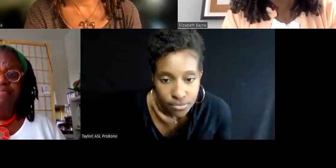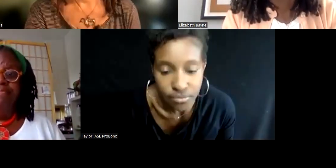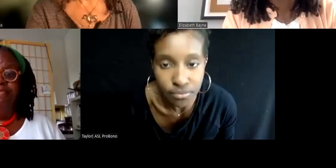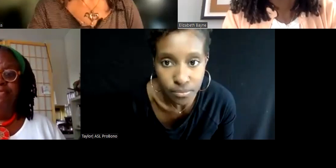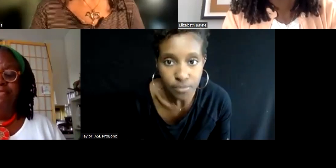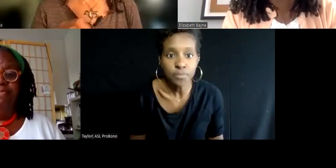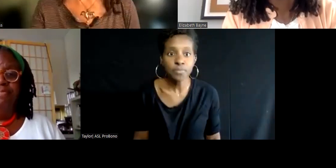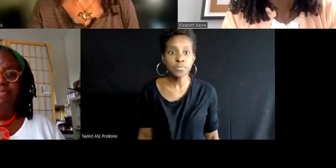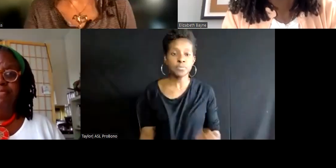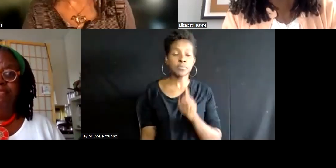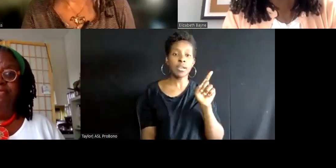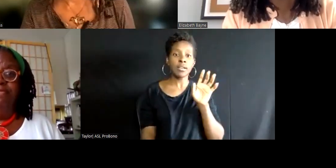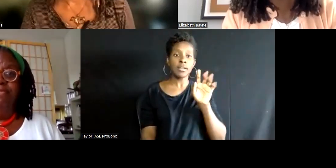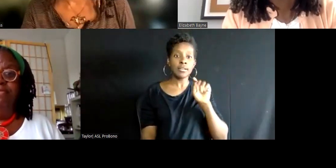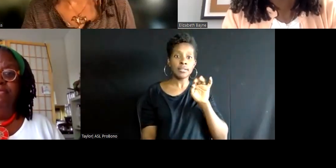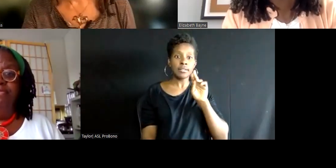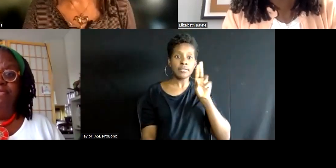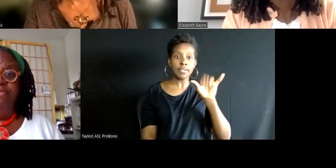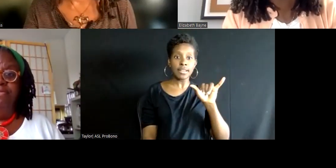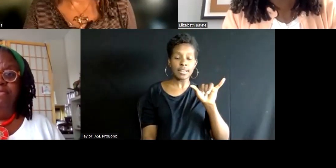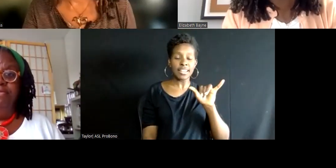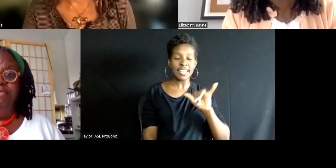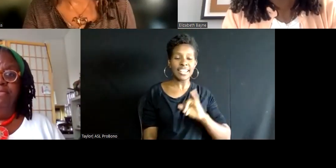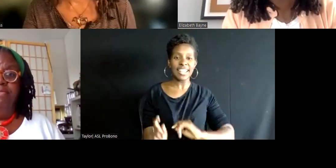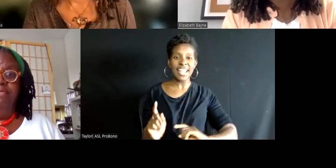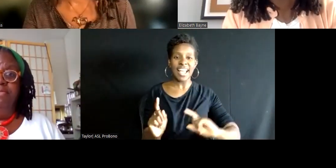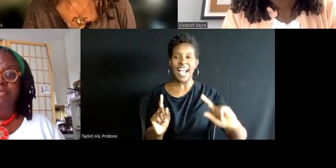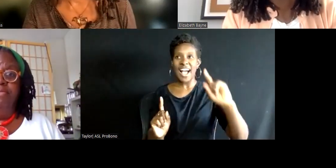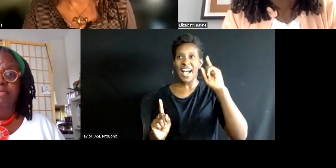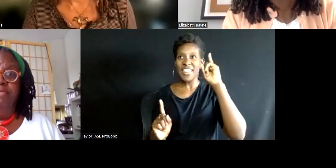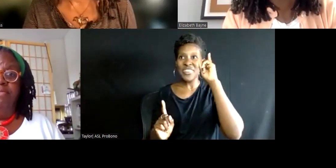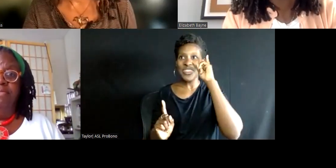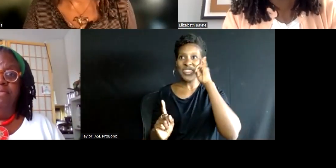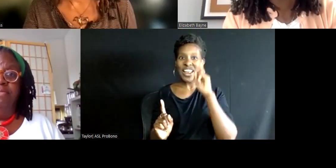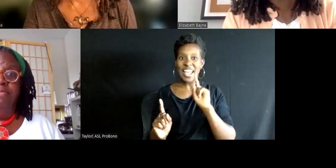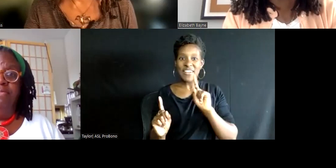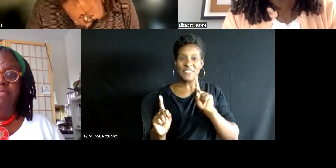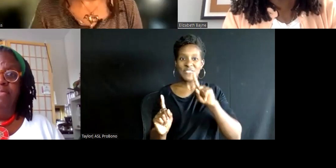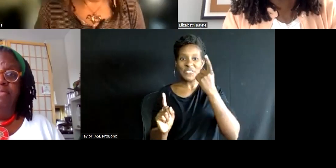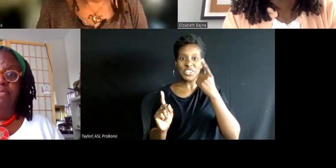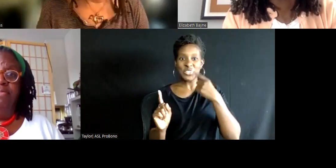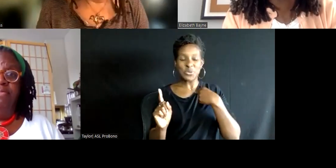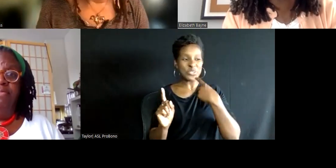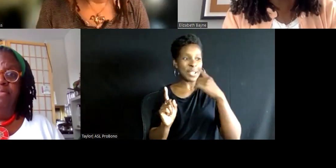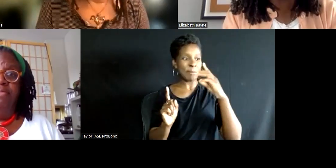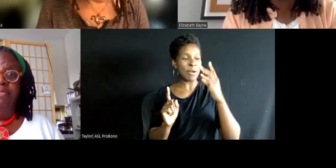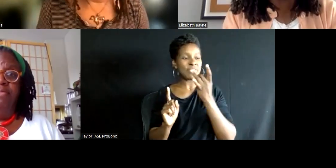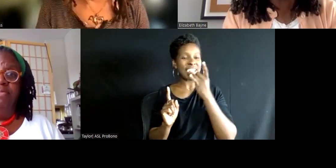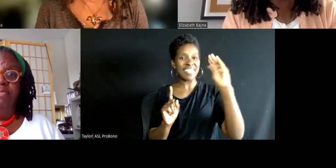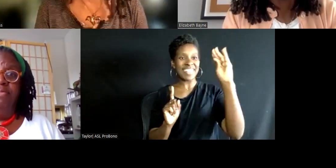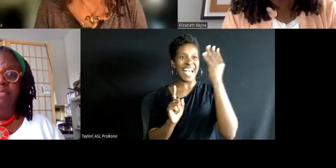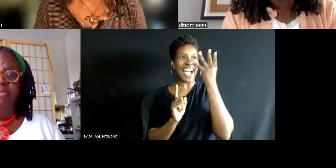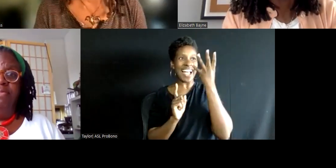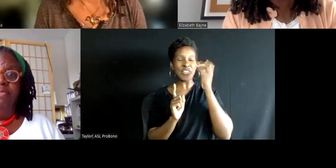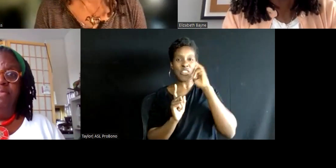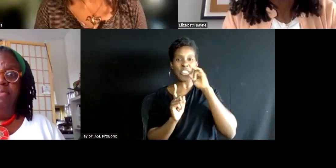Jan, I thought that was a euphemism at first when you said about the light, we're not being lit well. And then I was